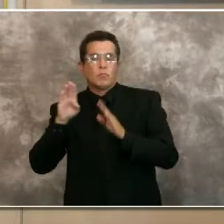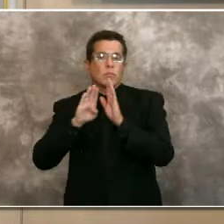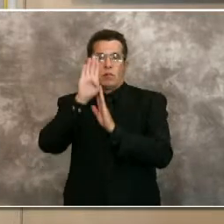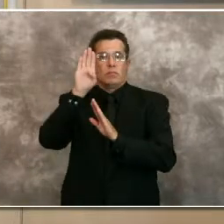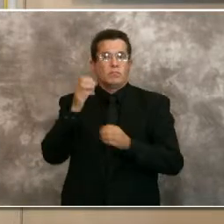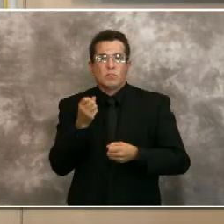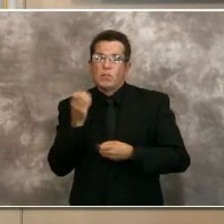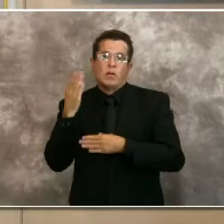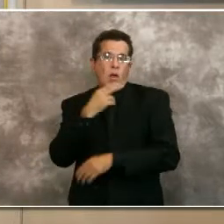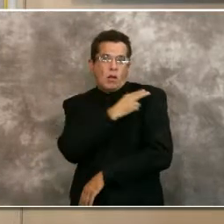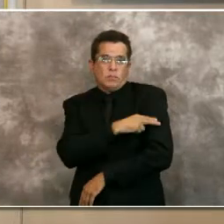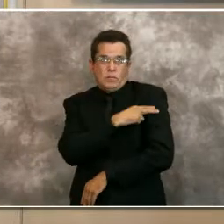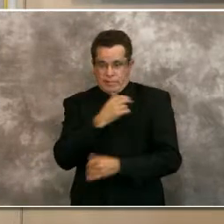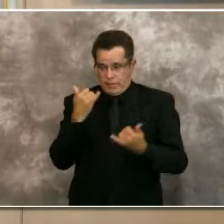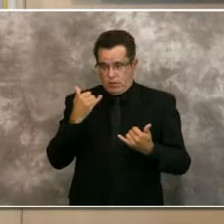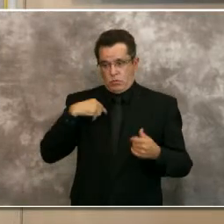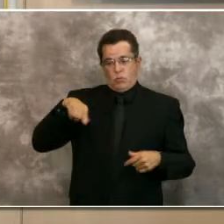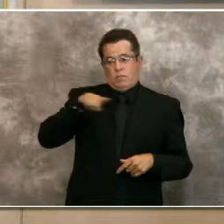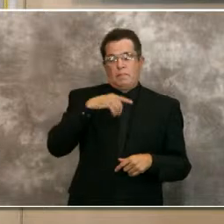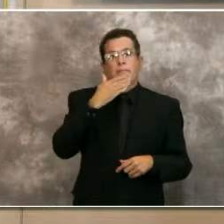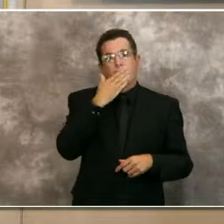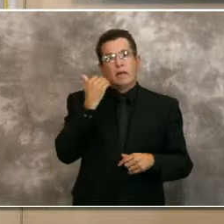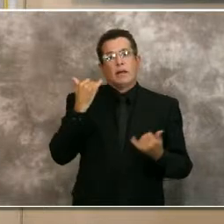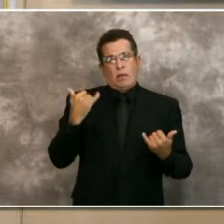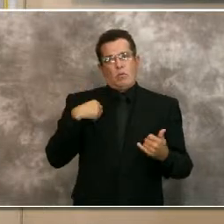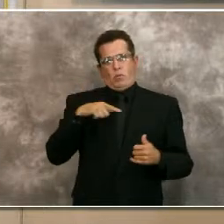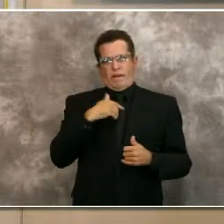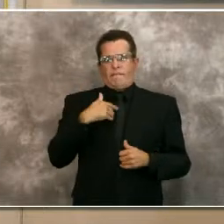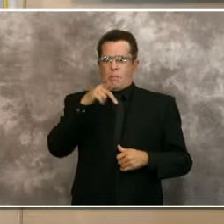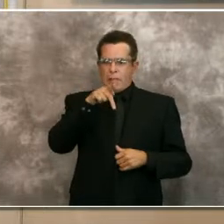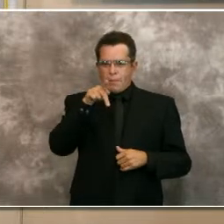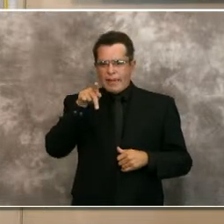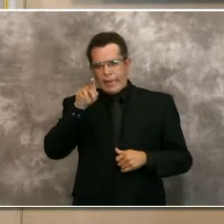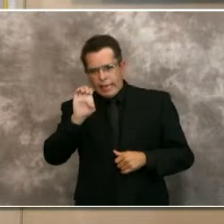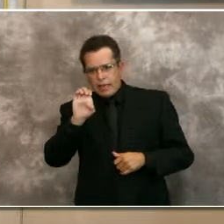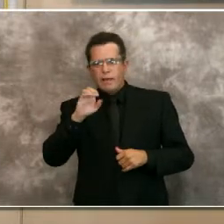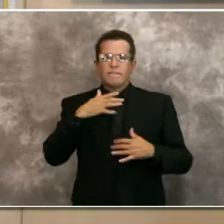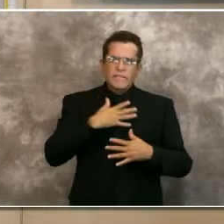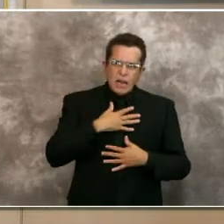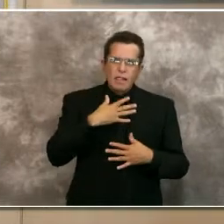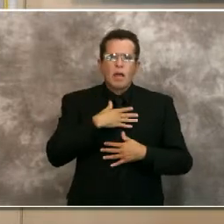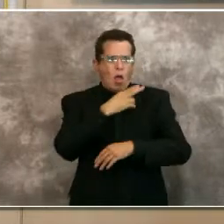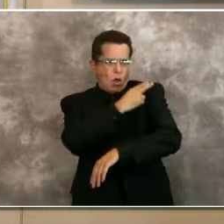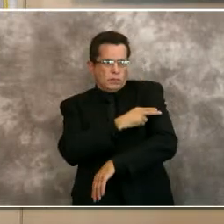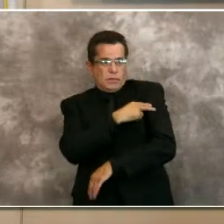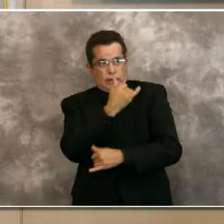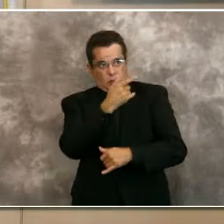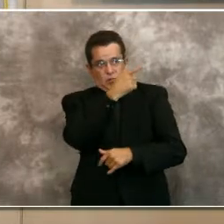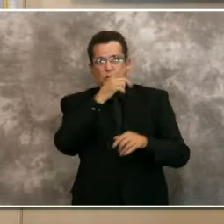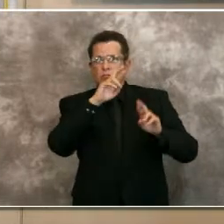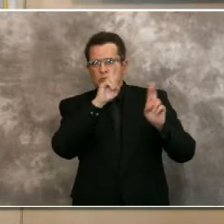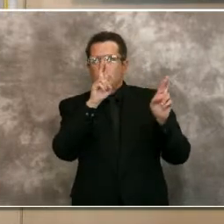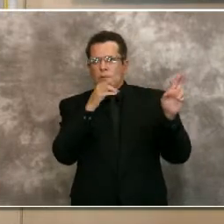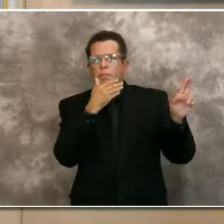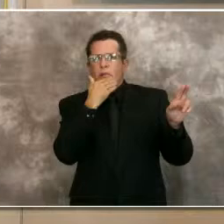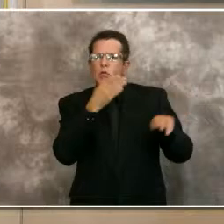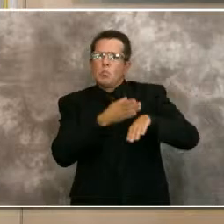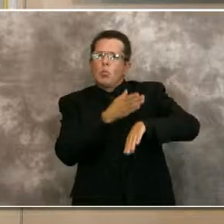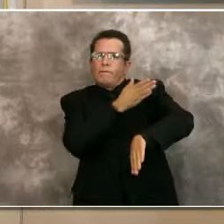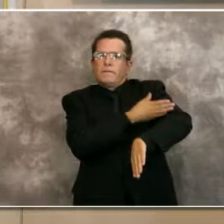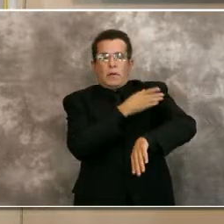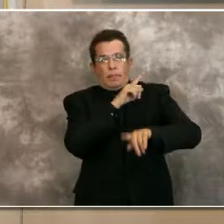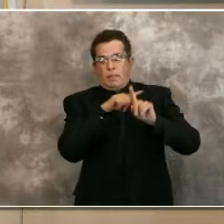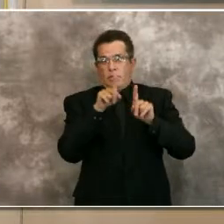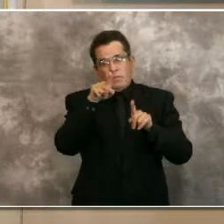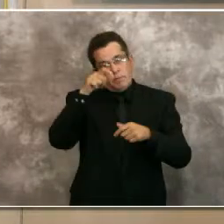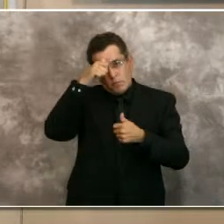are all in a much better position on PPE, testing, ventilators, hospital surge capacities, and other issues, we want to be mindful that